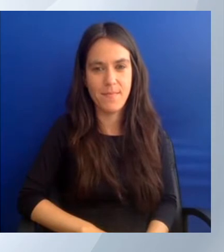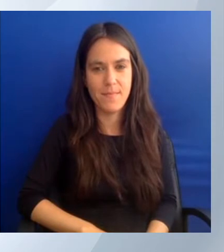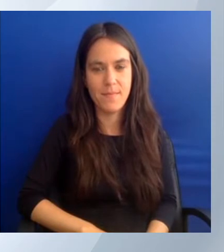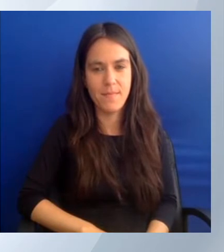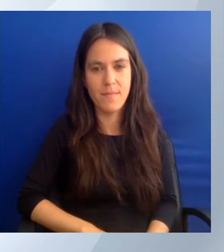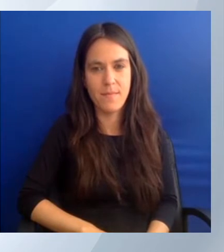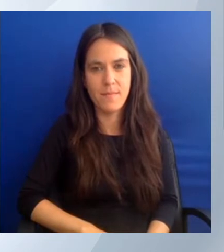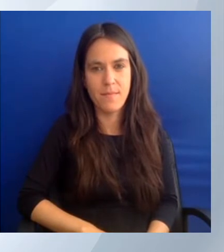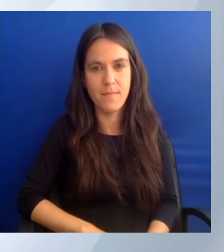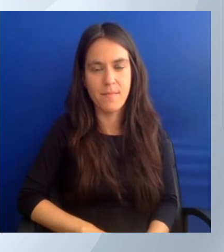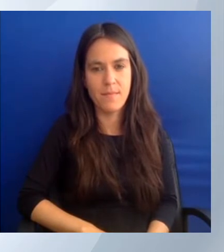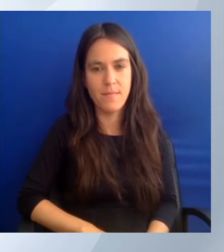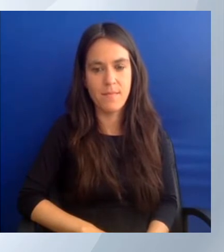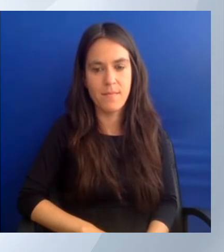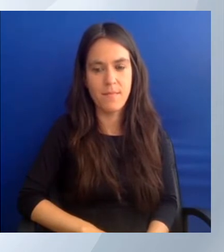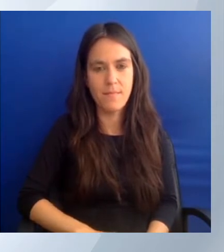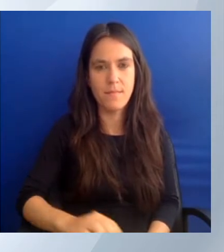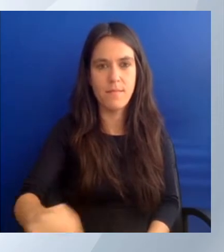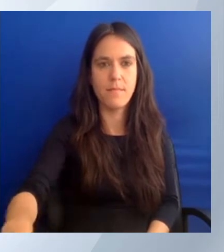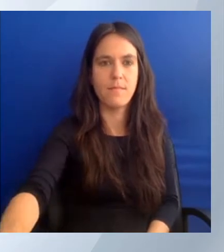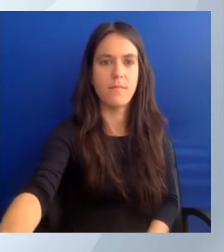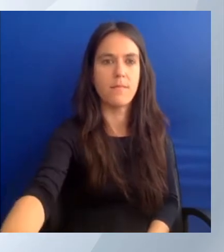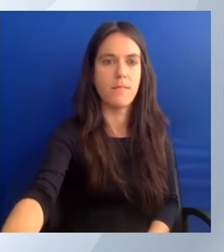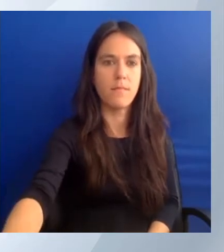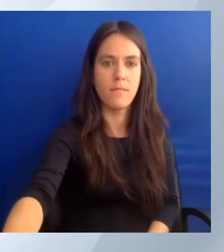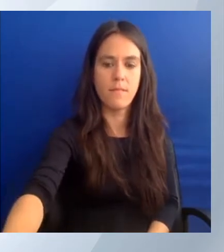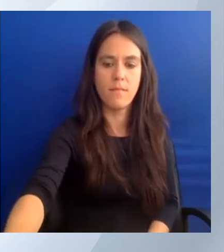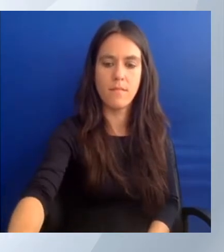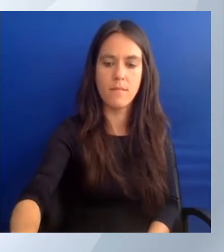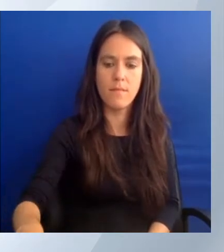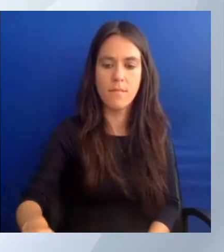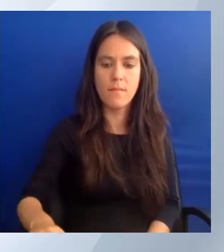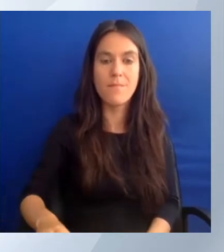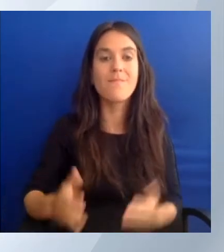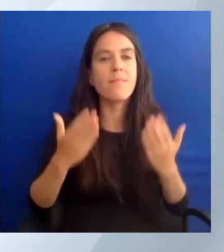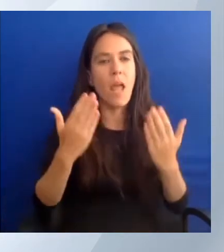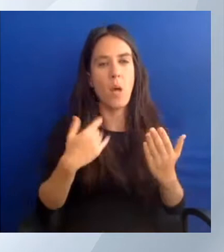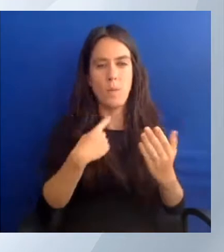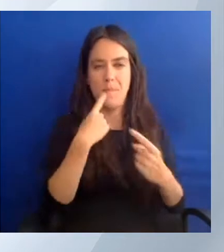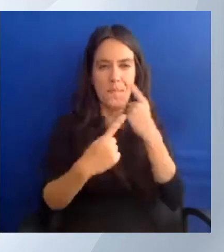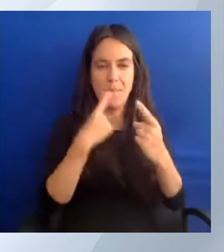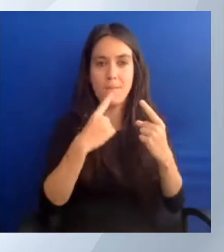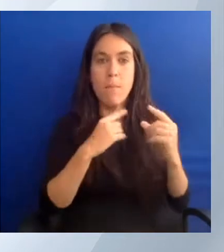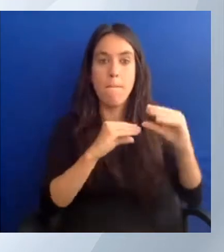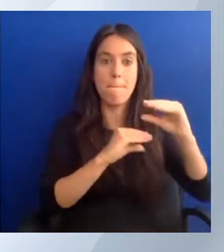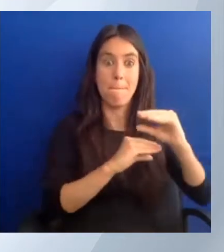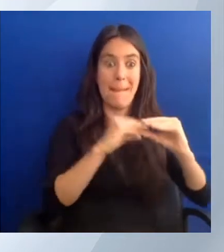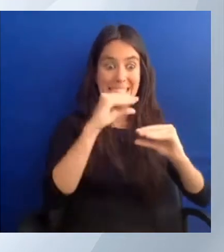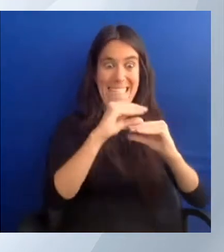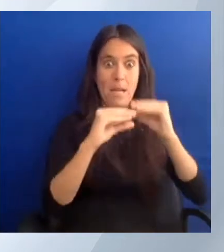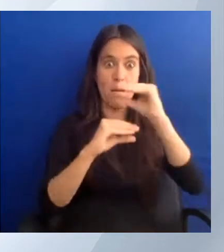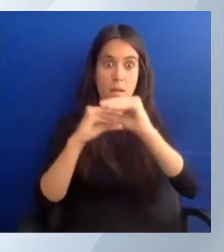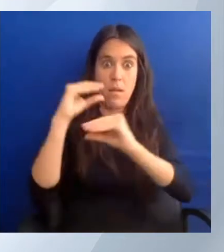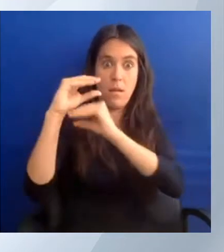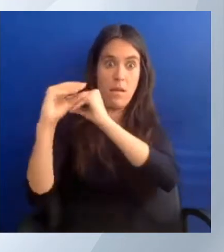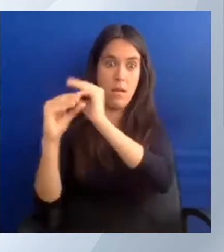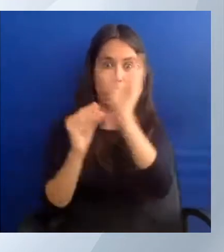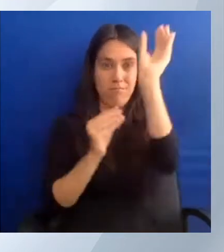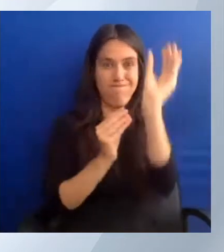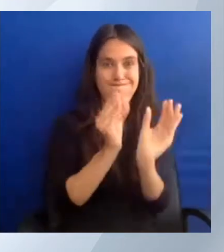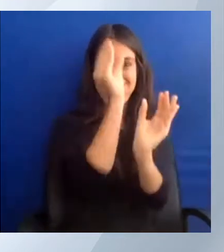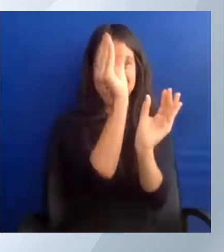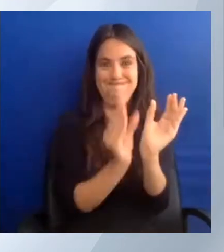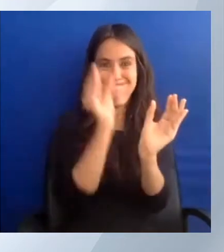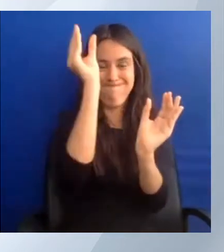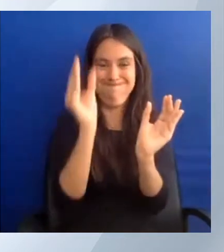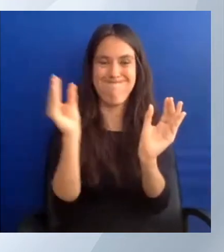Now let's talk about Dapr's building block one by one. The first building block I want to talk about is state